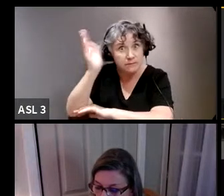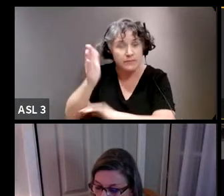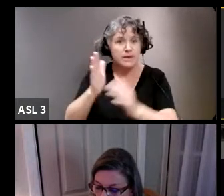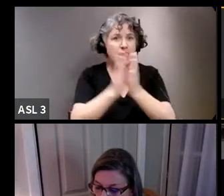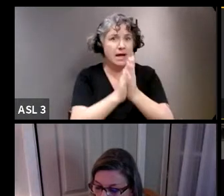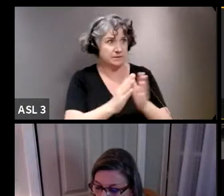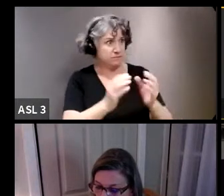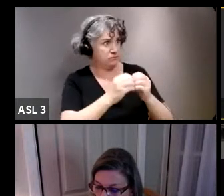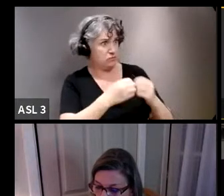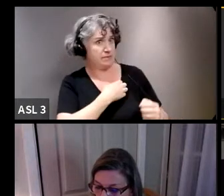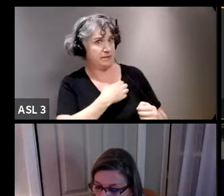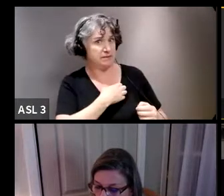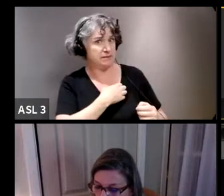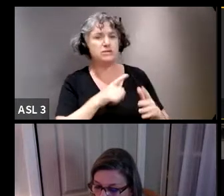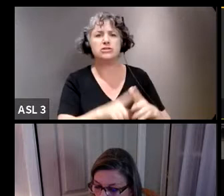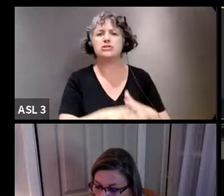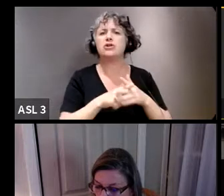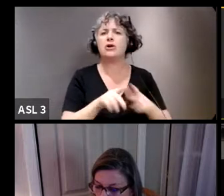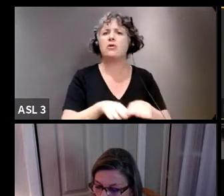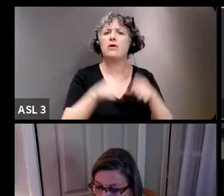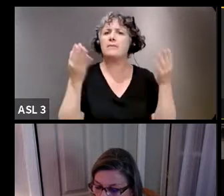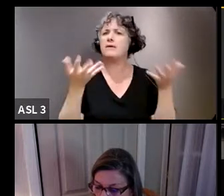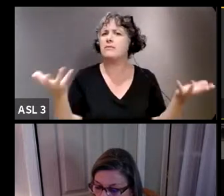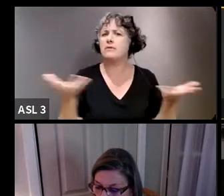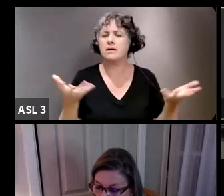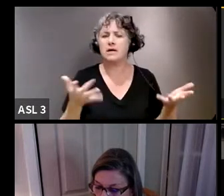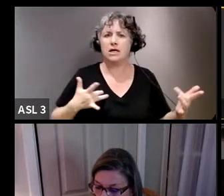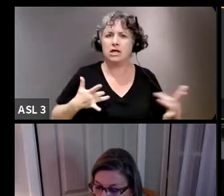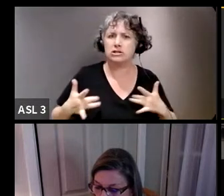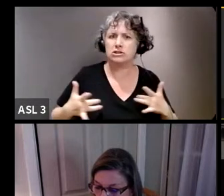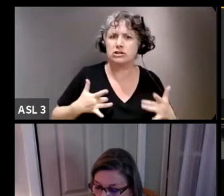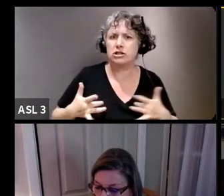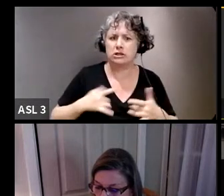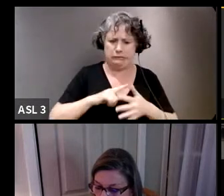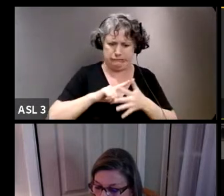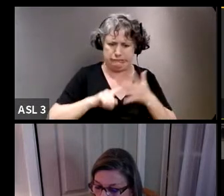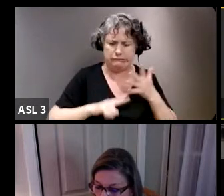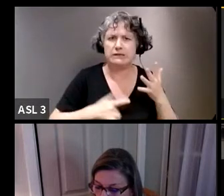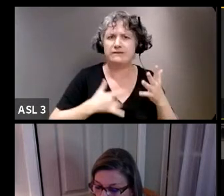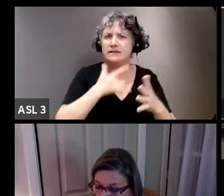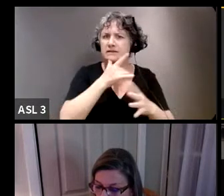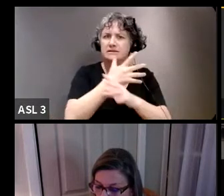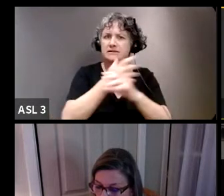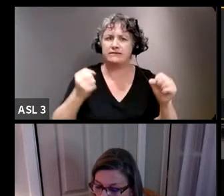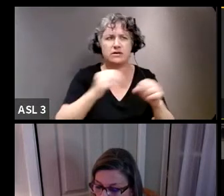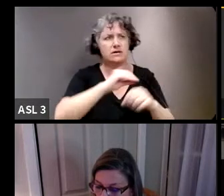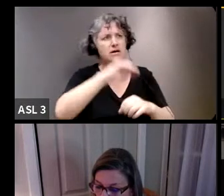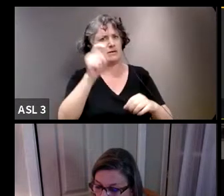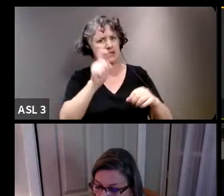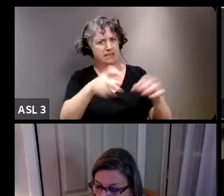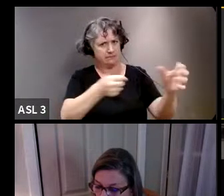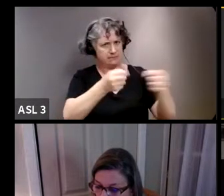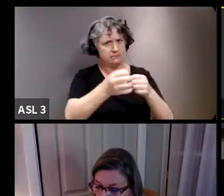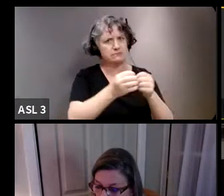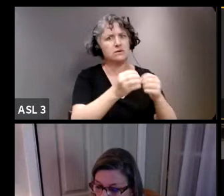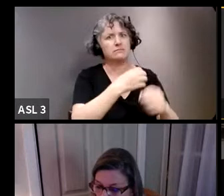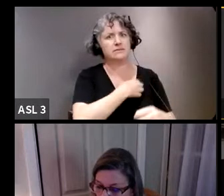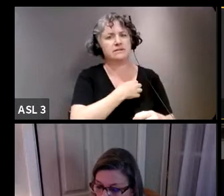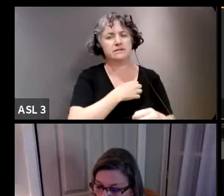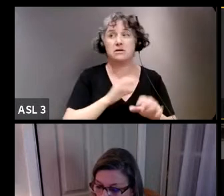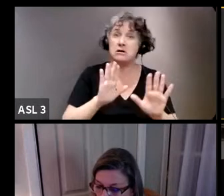police begin their delegation by citing which concerns lead them to feel as though ottawa needs a larger police presence